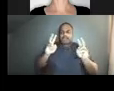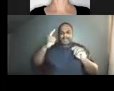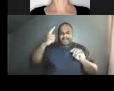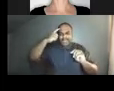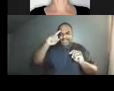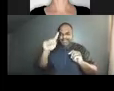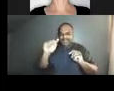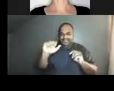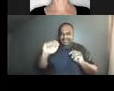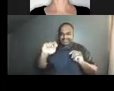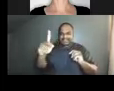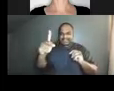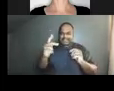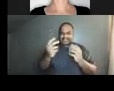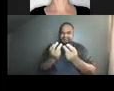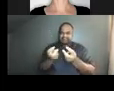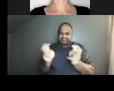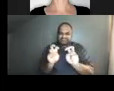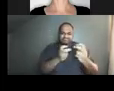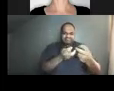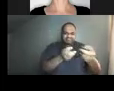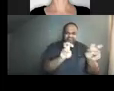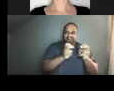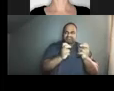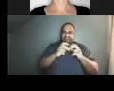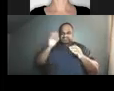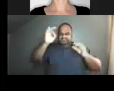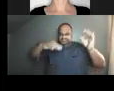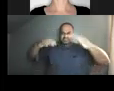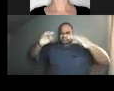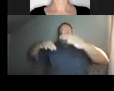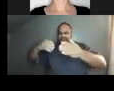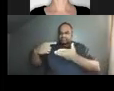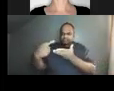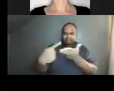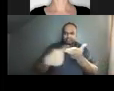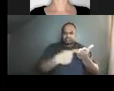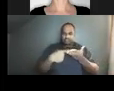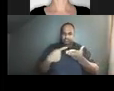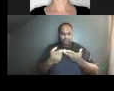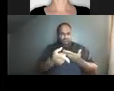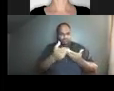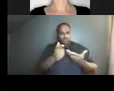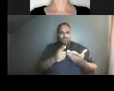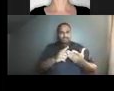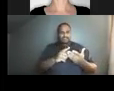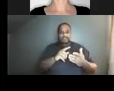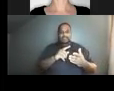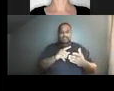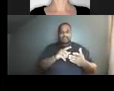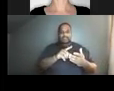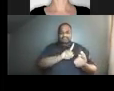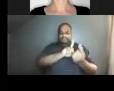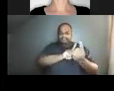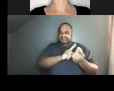training providing groups. For example, this is diversity and inclusion consulting, Babat